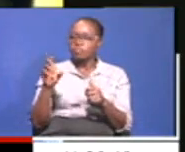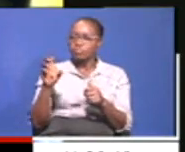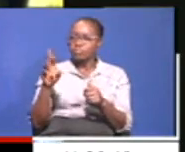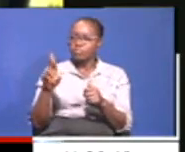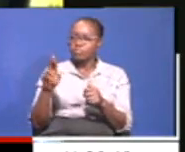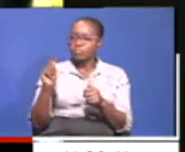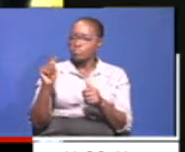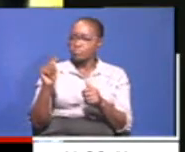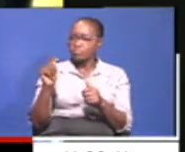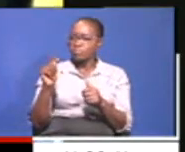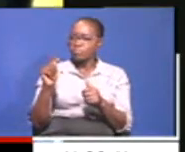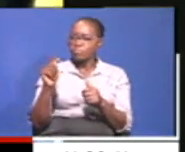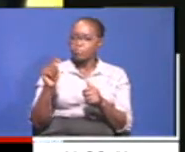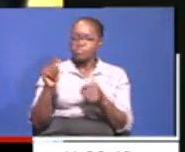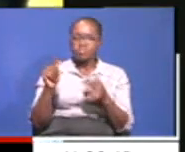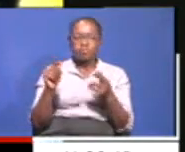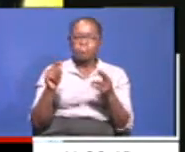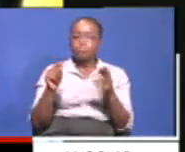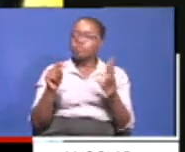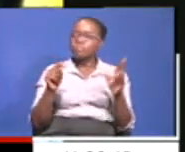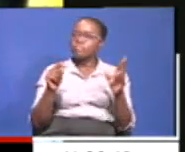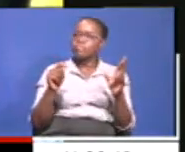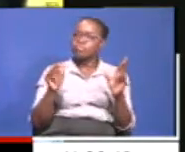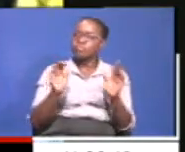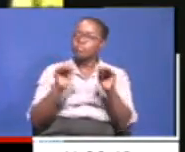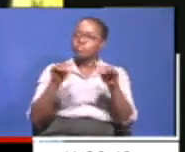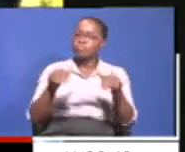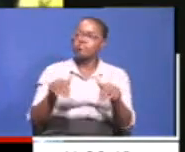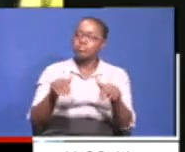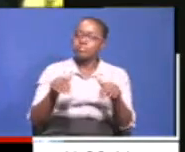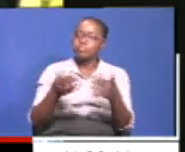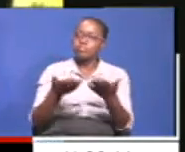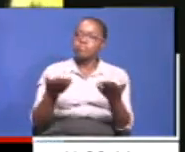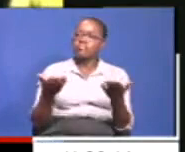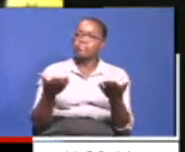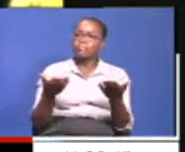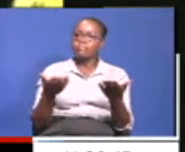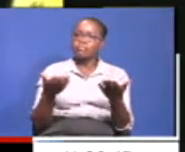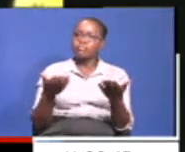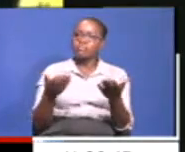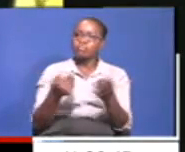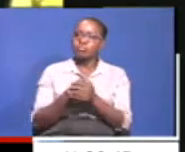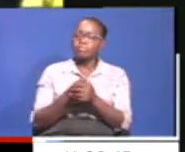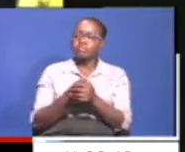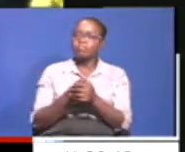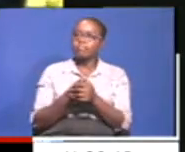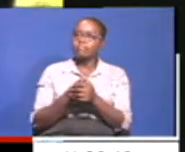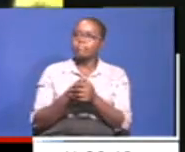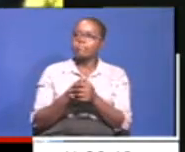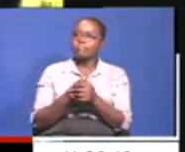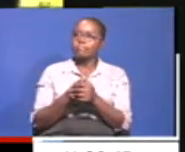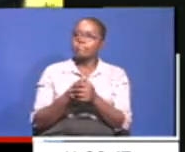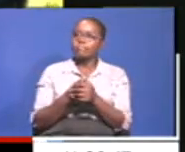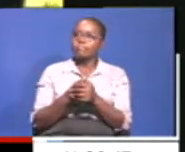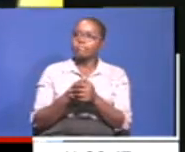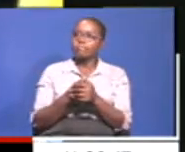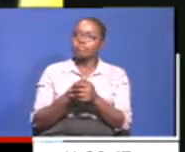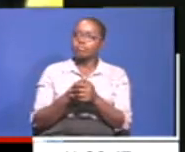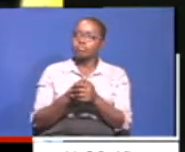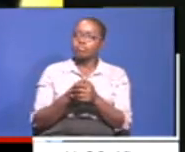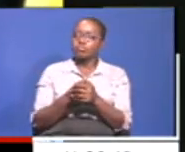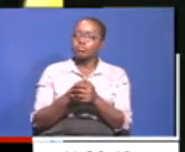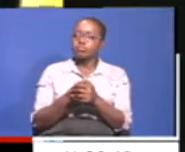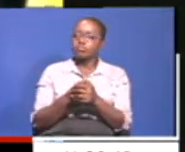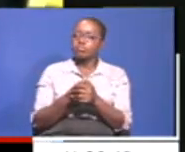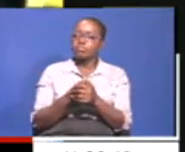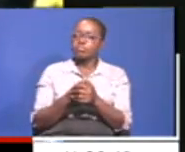left, and then bumps ahead, the brow ahead, hairpin. She understands those terms. So those are the terms I'm going to use to make